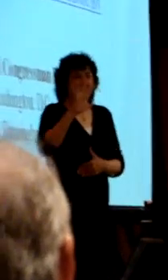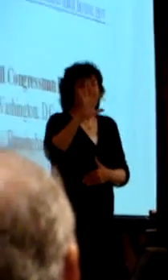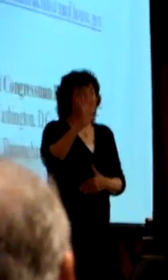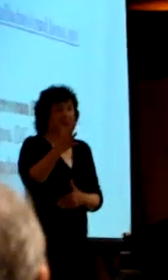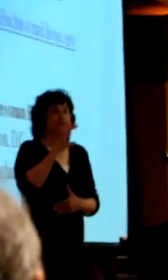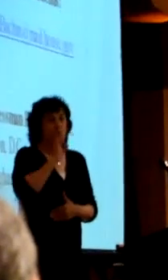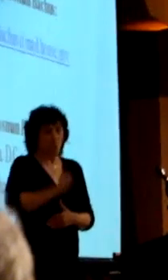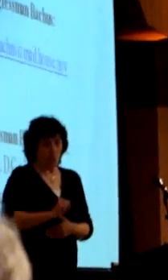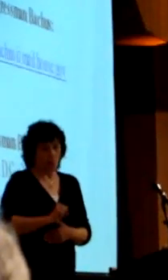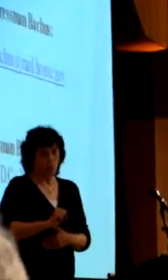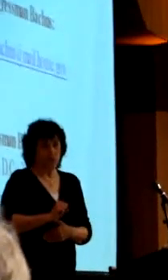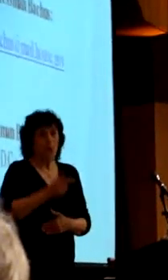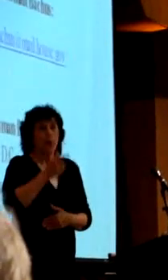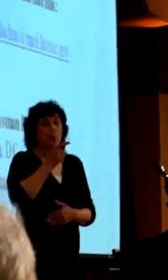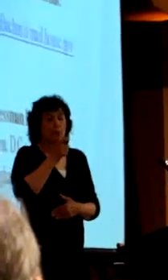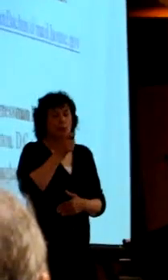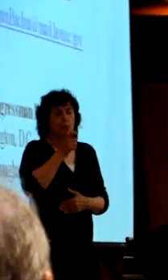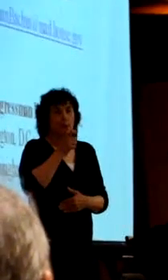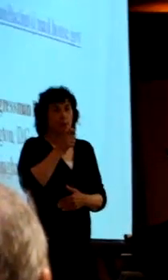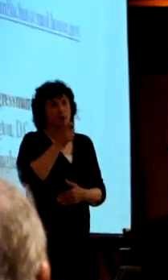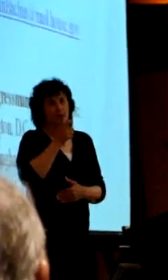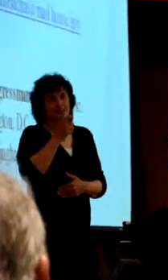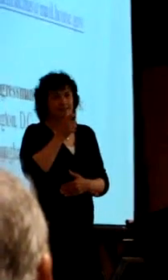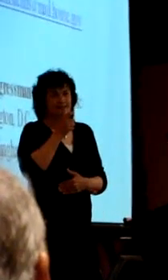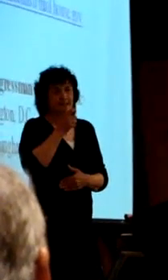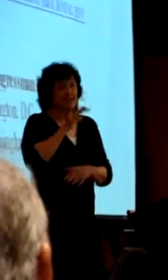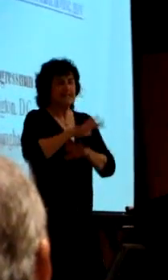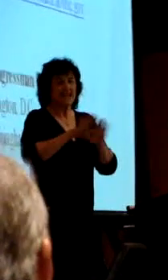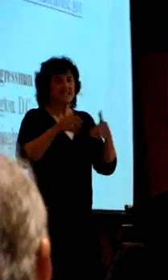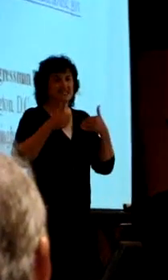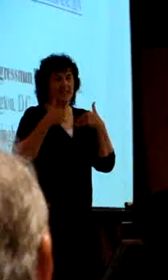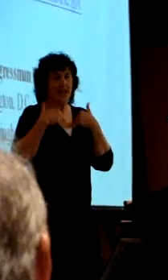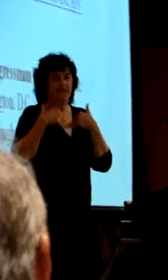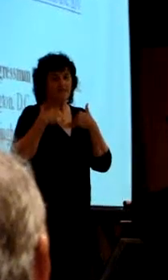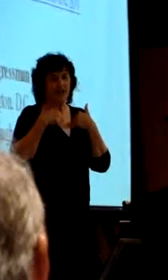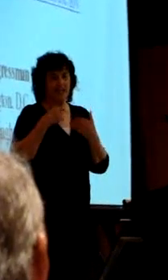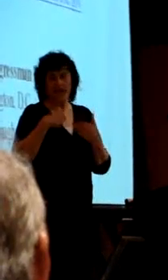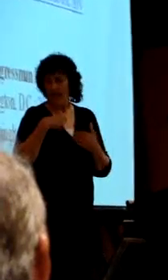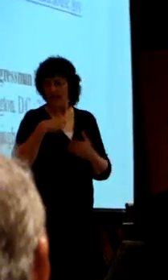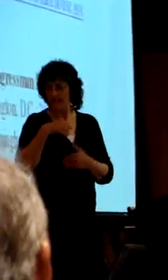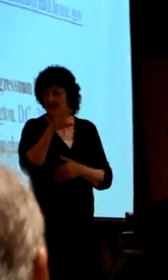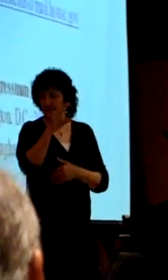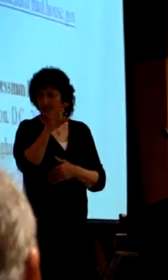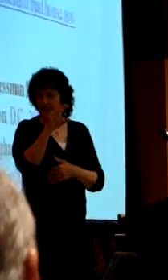5-year-old who has not that, but he has sort of a spectrum disorder.